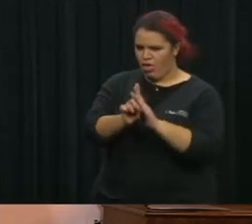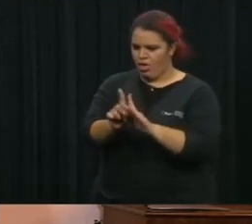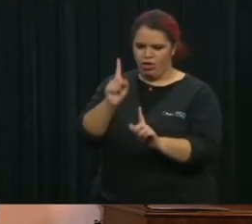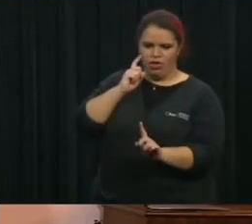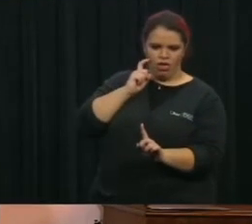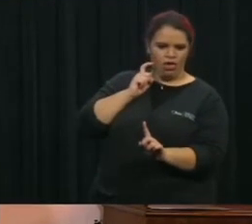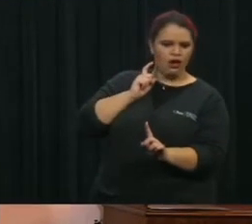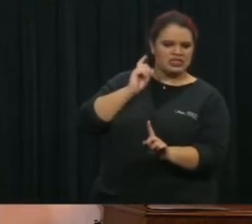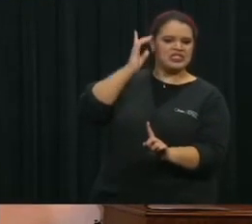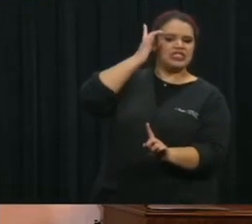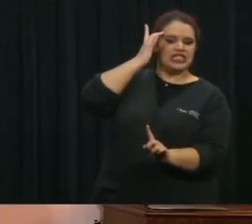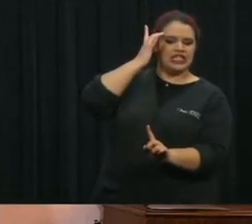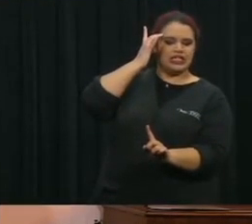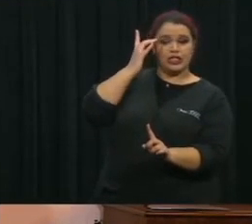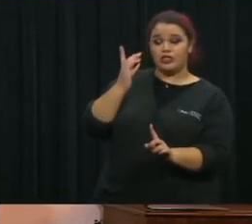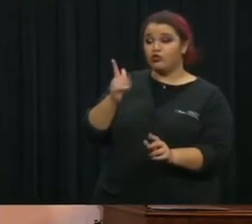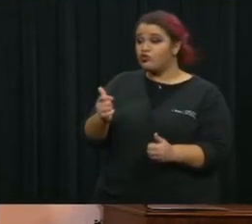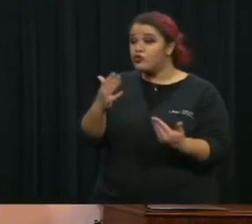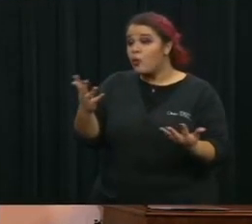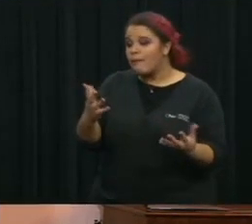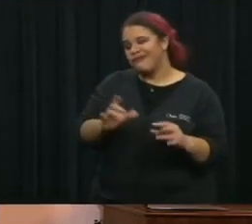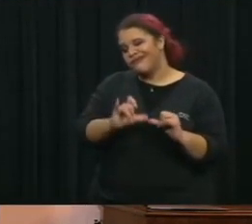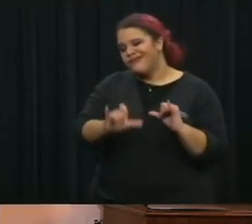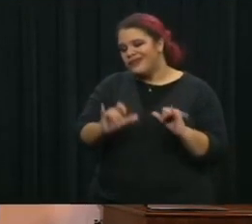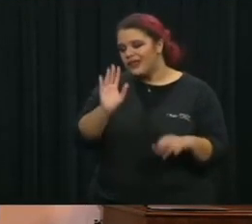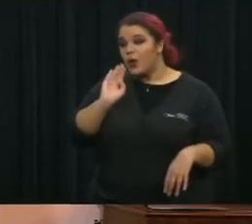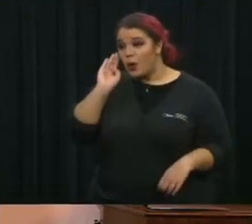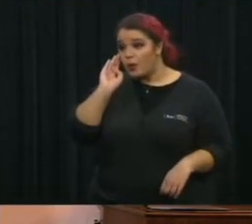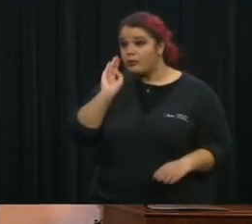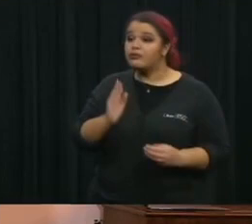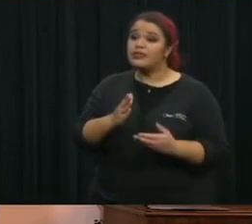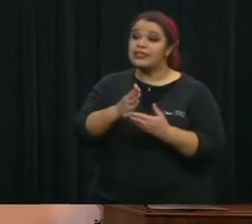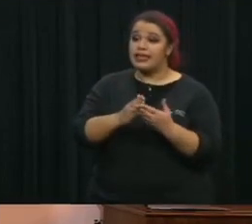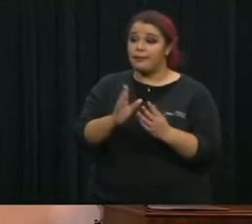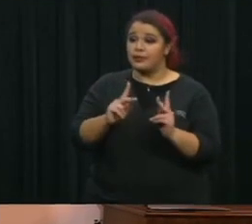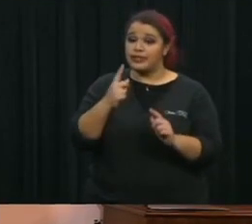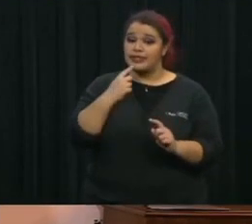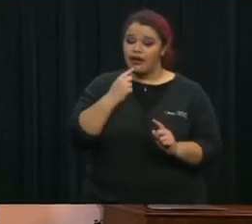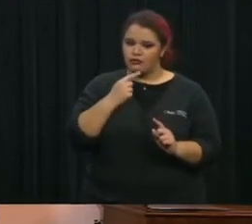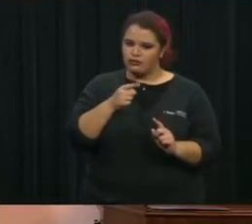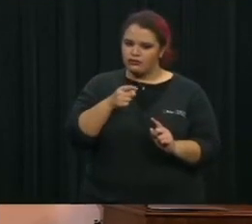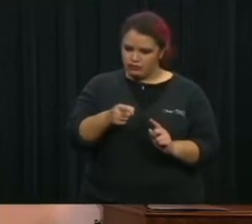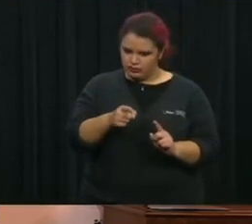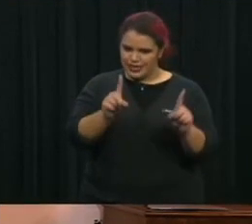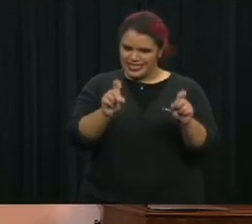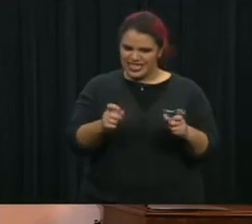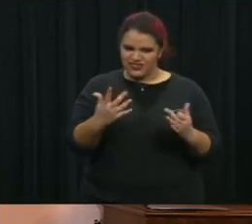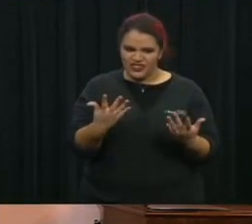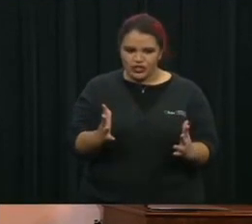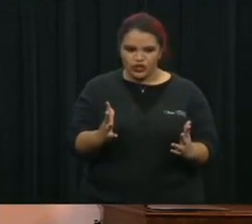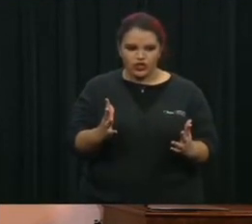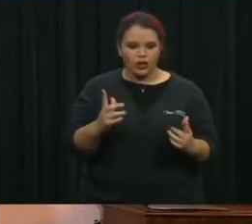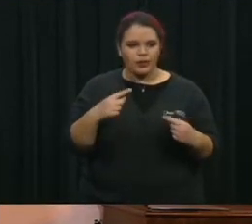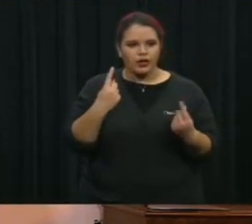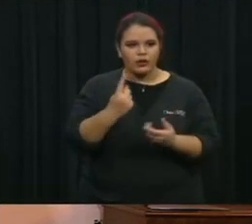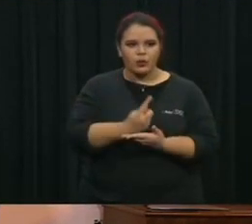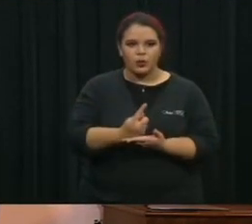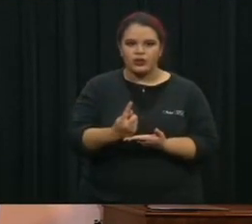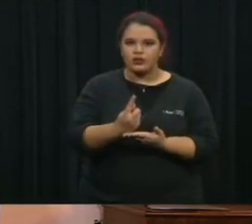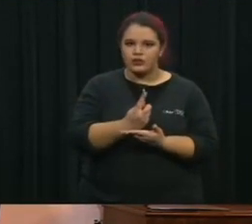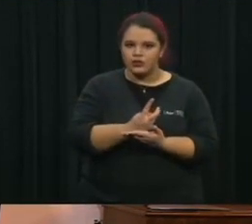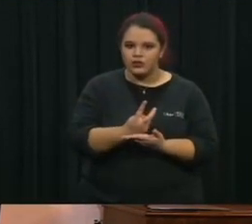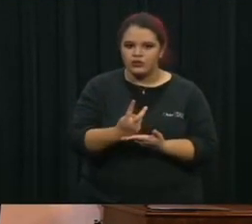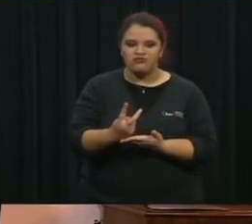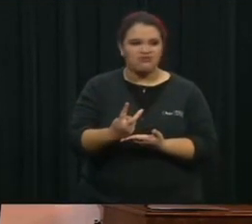been getting emails from viewers saying that they have been tested and it's been weeks and they still haven't had any results from